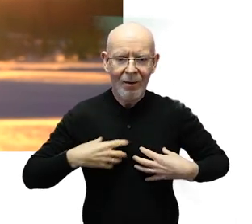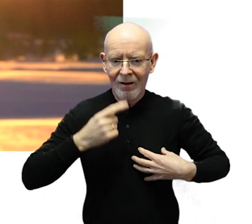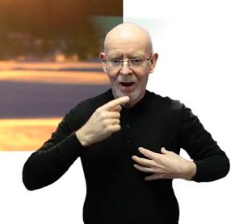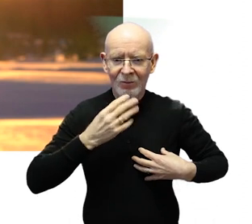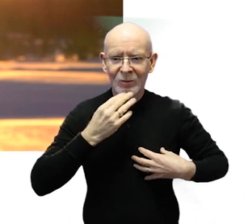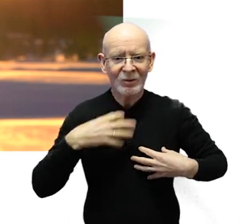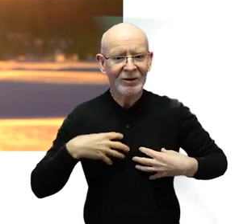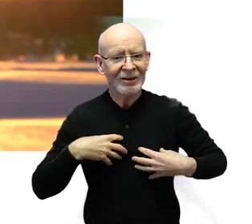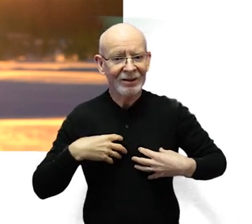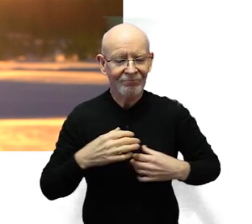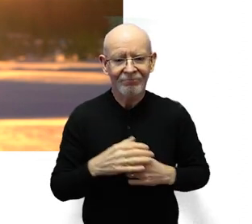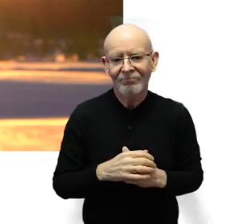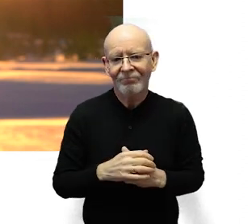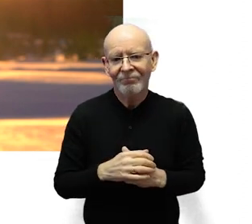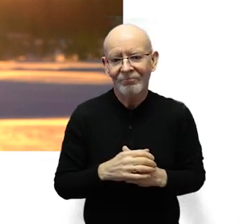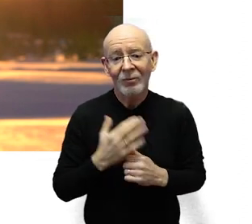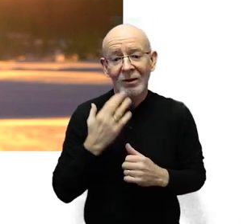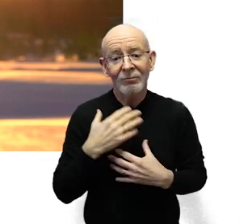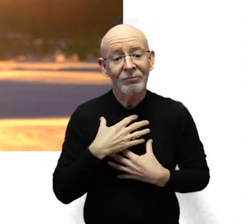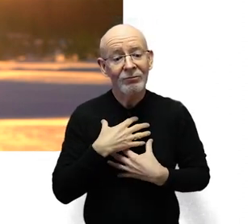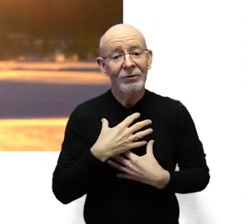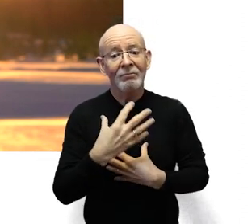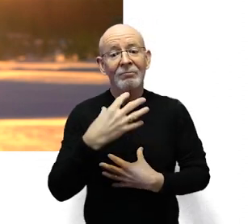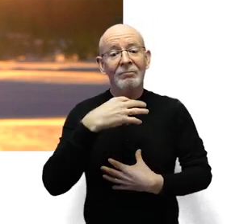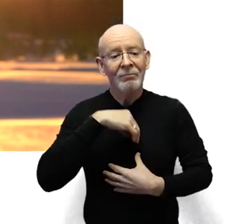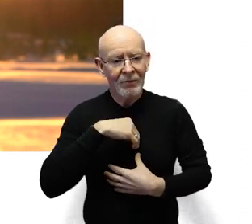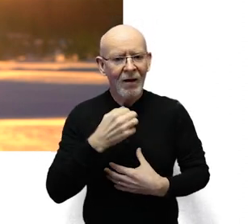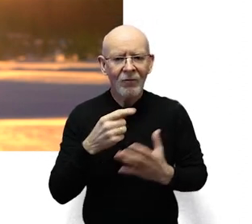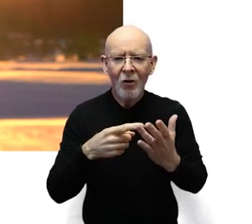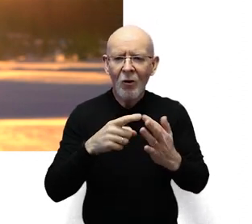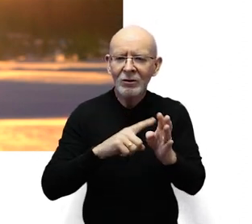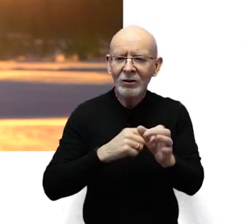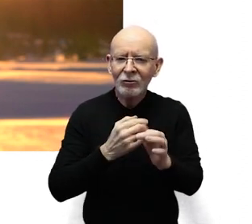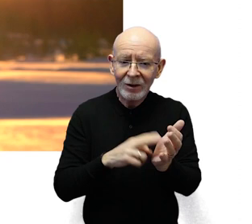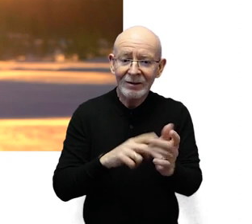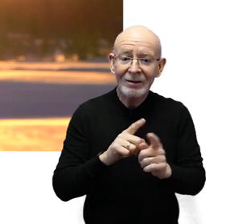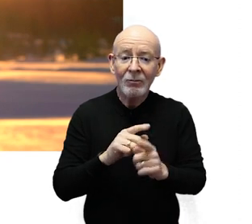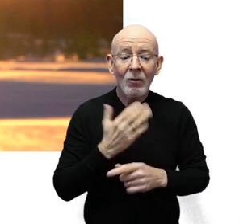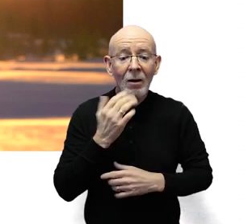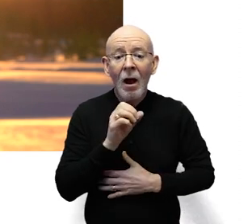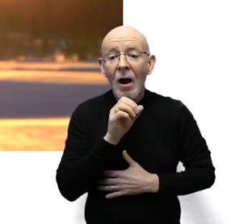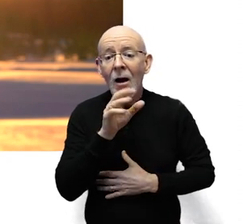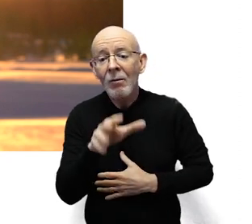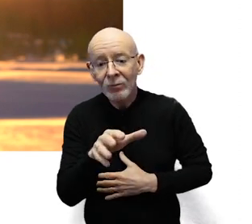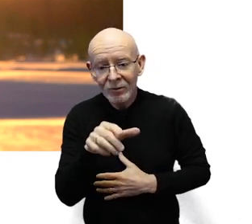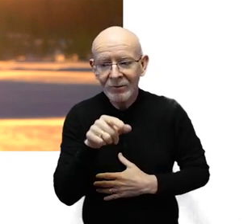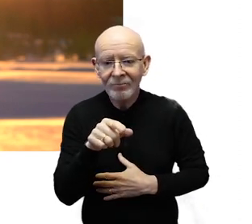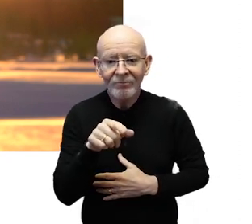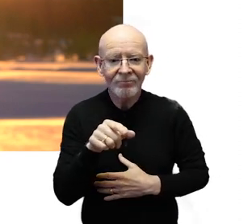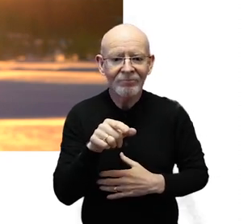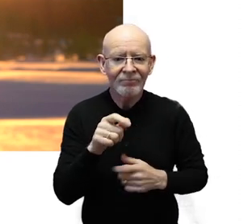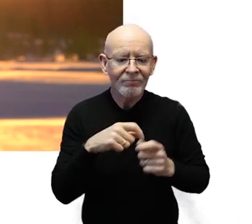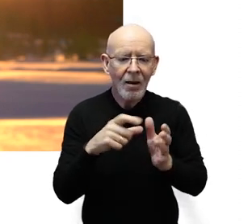capacity. When we breathe in, we take in oxygen, and when we breathe out, we expire or breathe out carbon